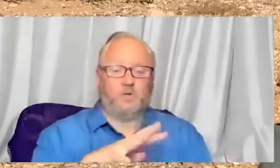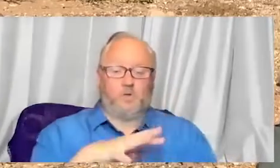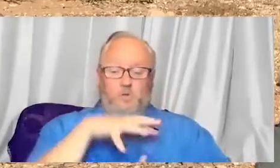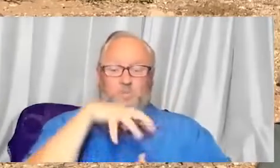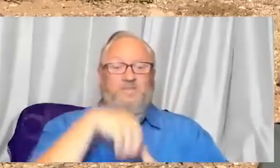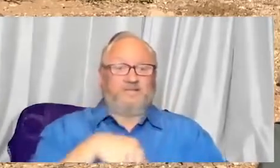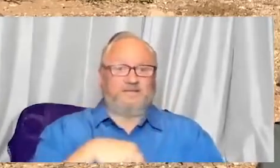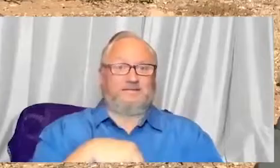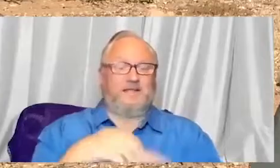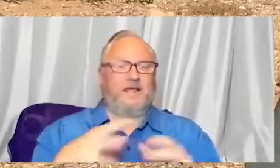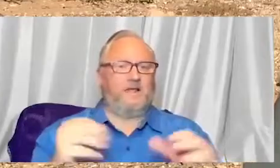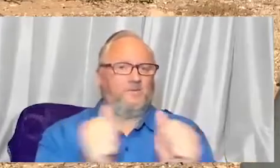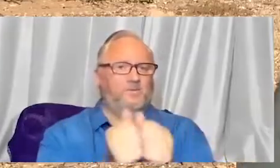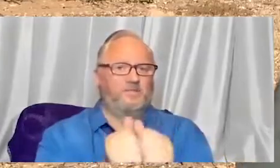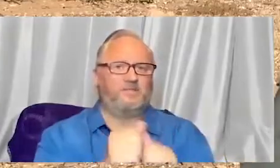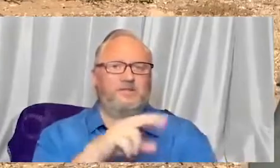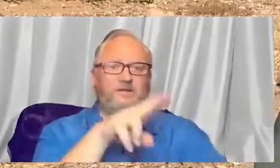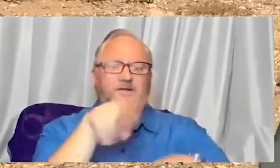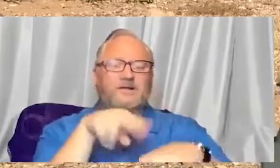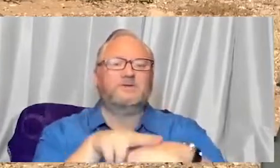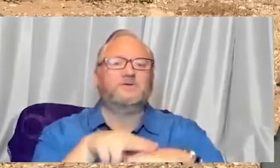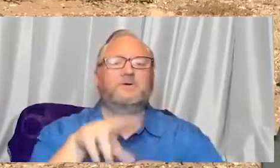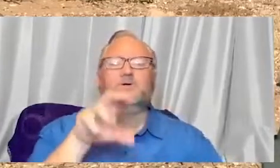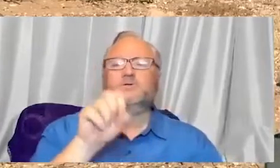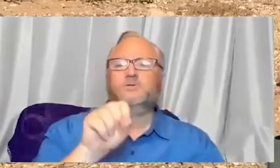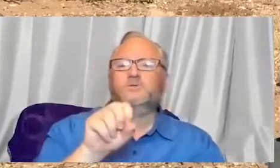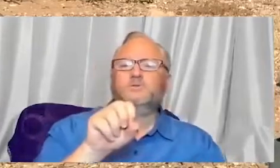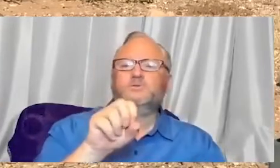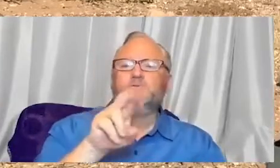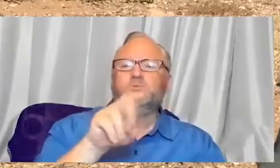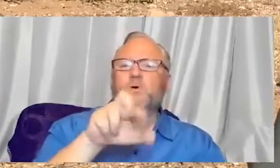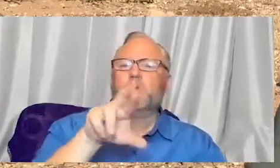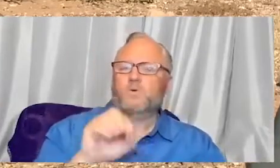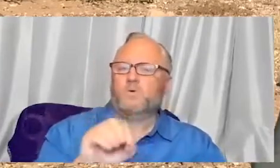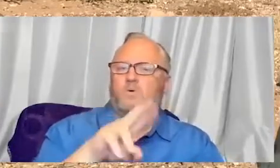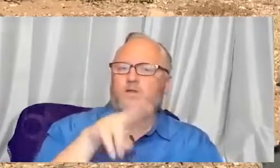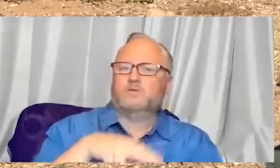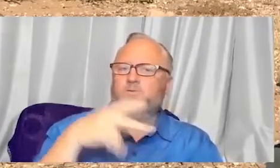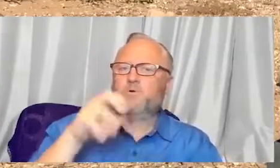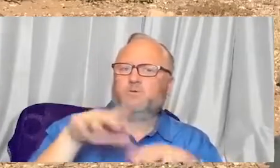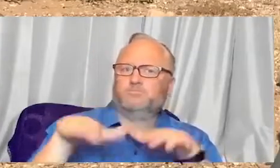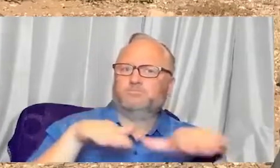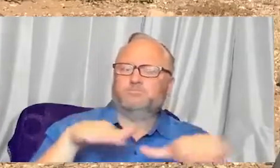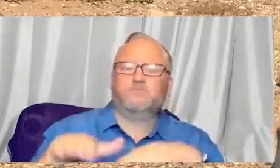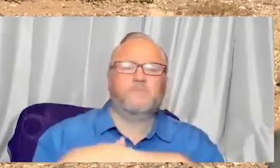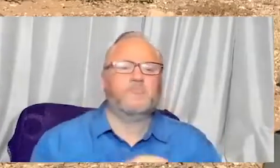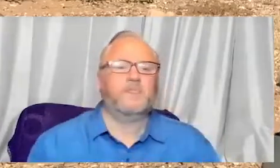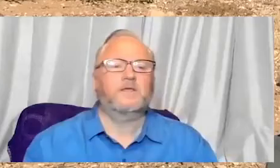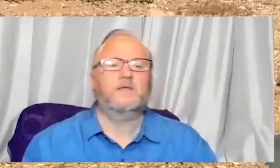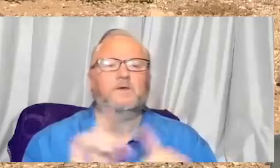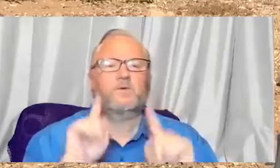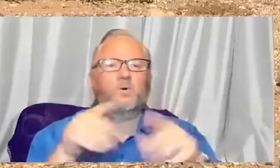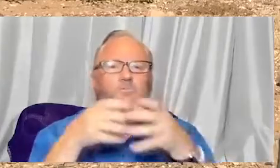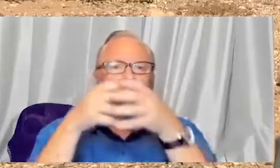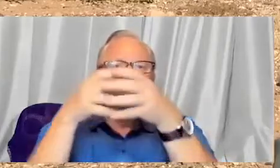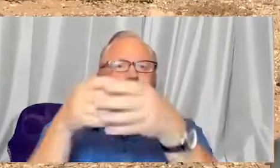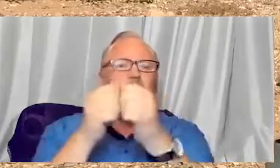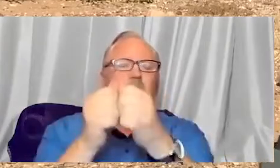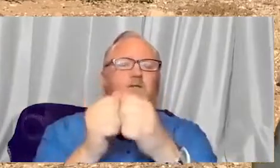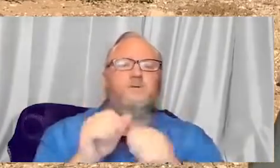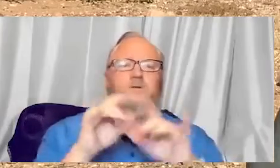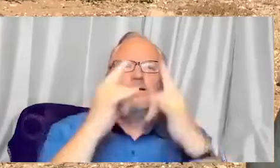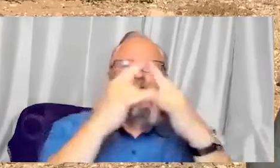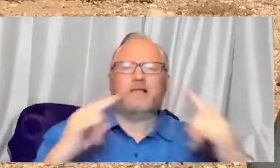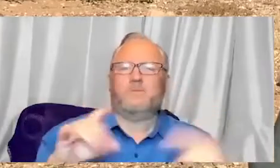nature, hiking the Saguaro National Park, retreating at Camp de Benneville Pines, or escaping the